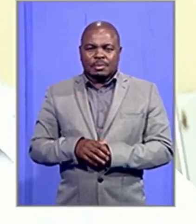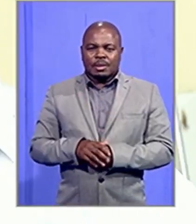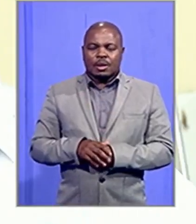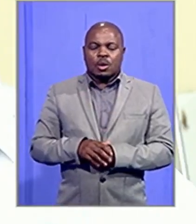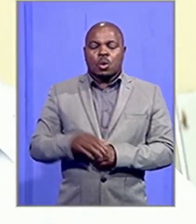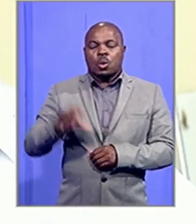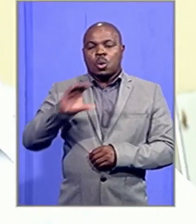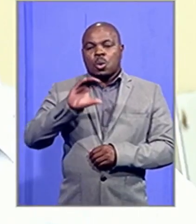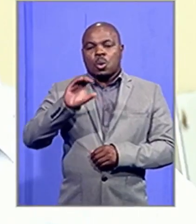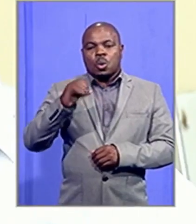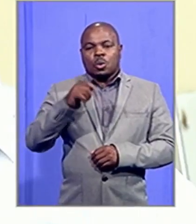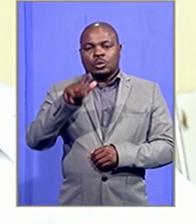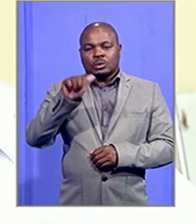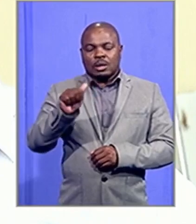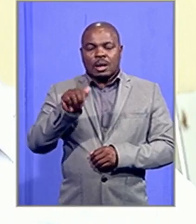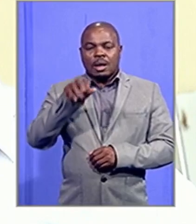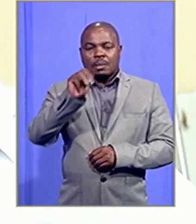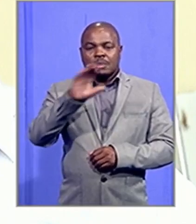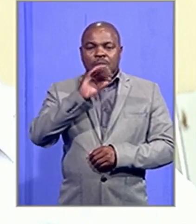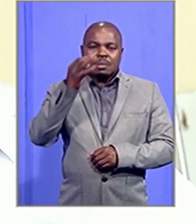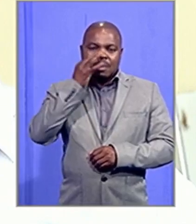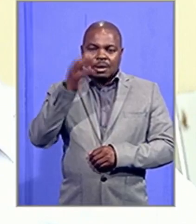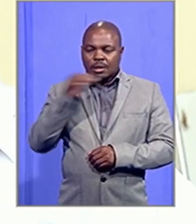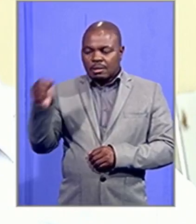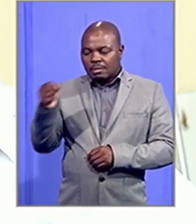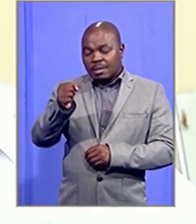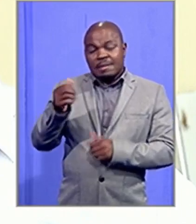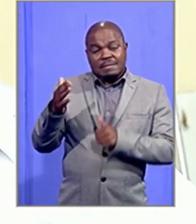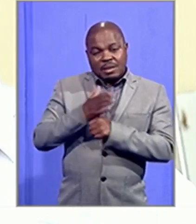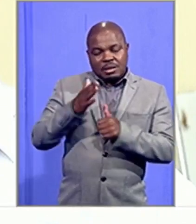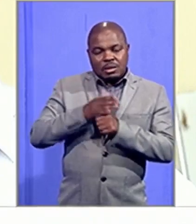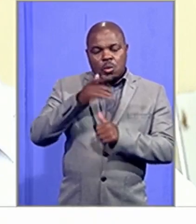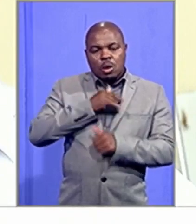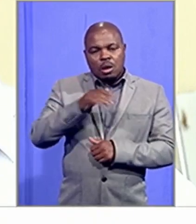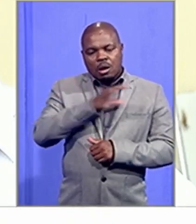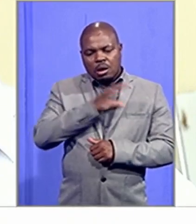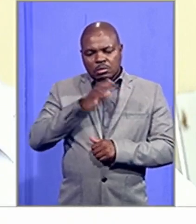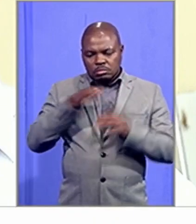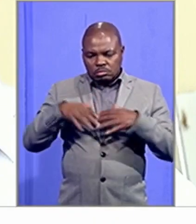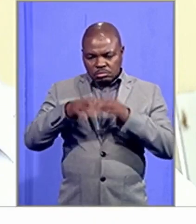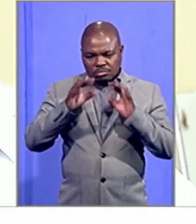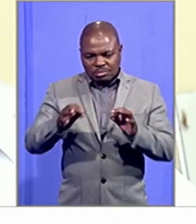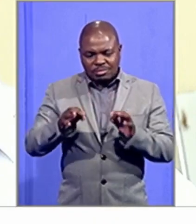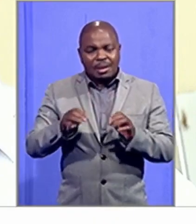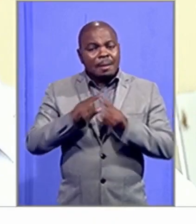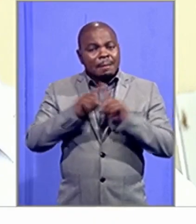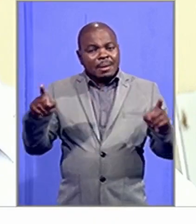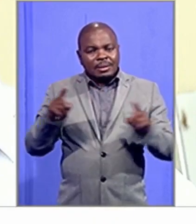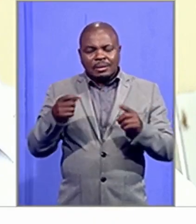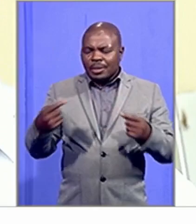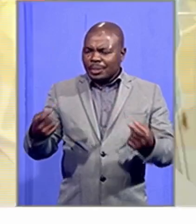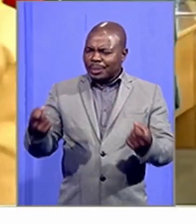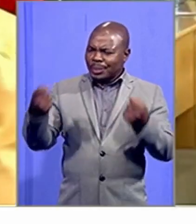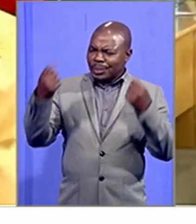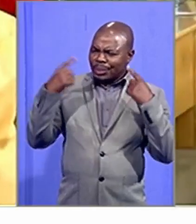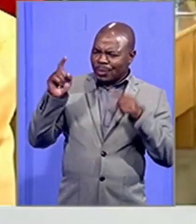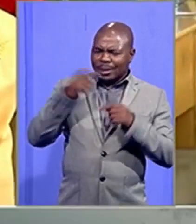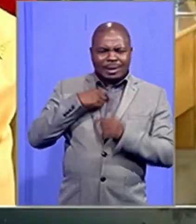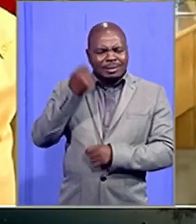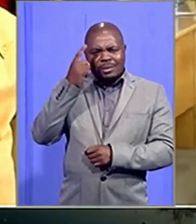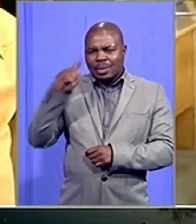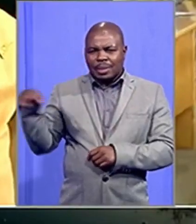the secondment was until the council get constituted we don't we really don't understand what is the the misunderstanding all about